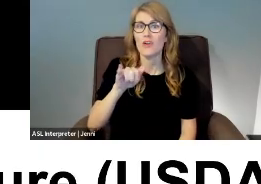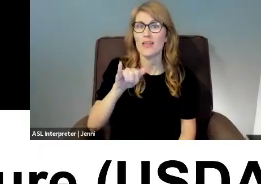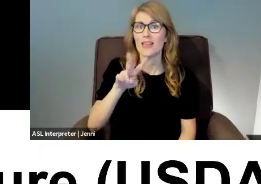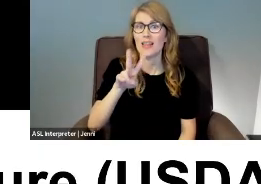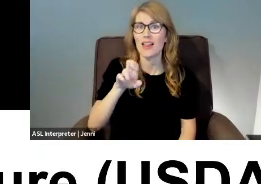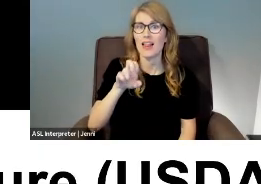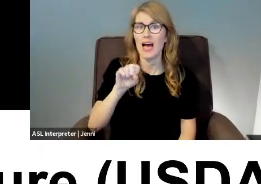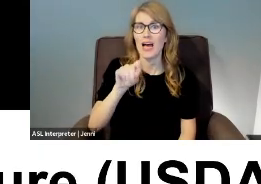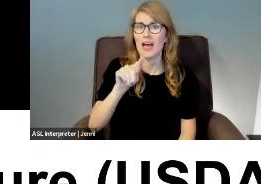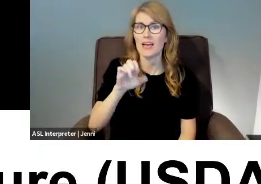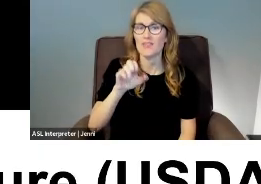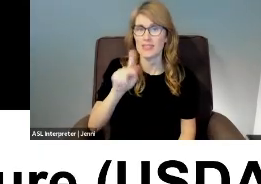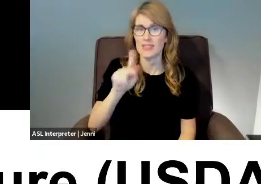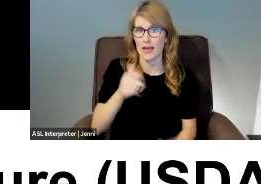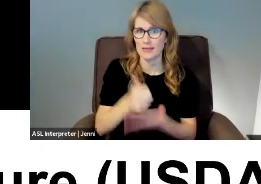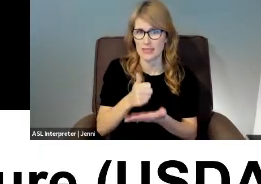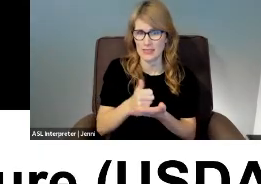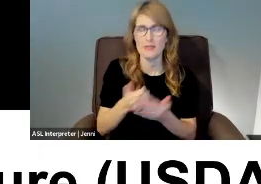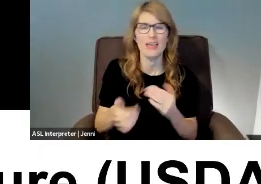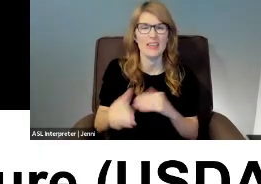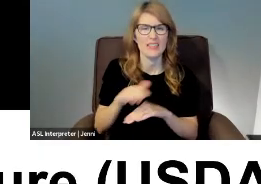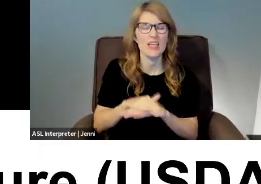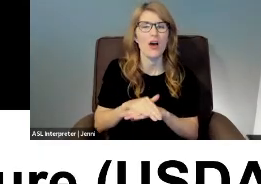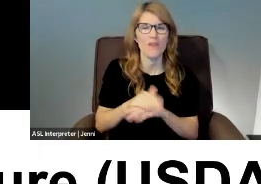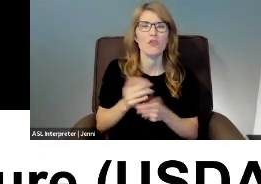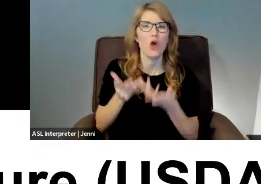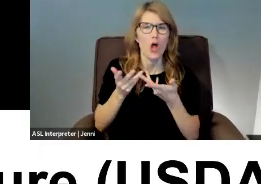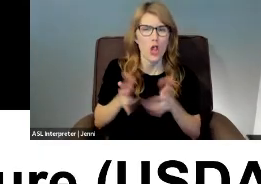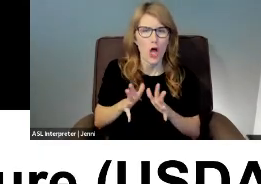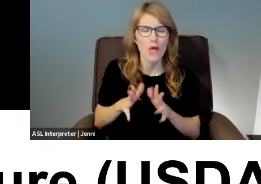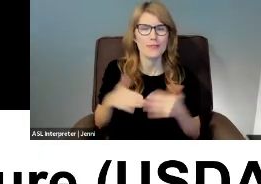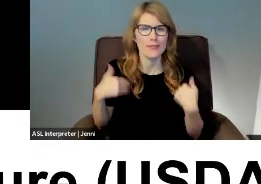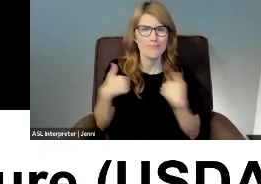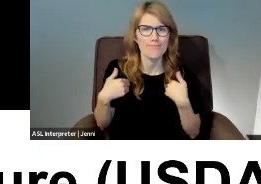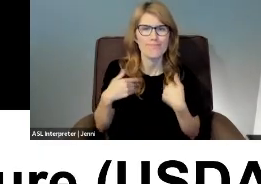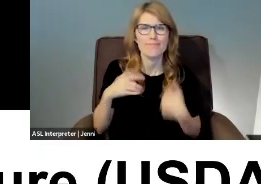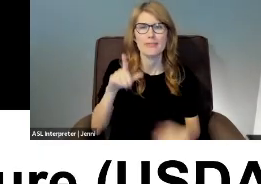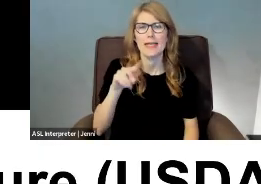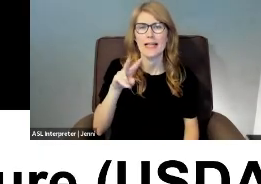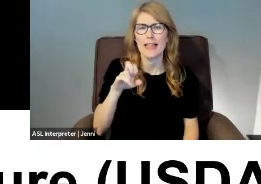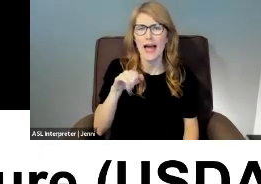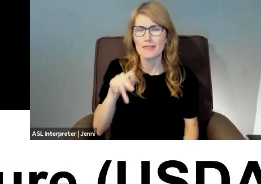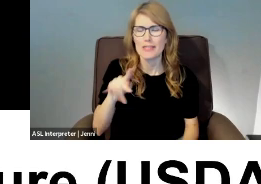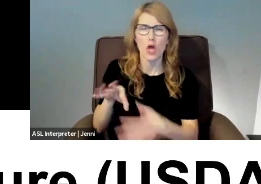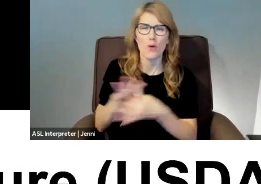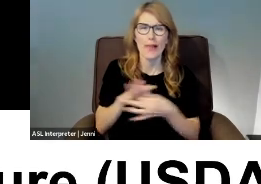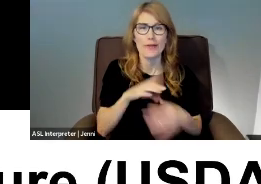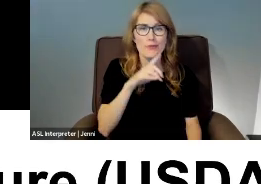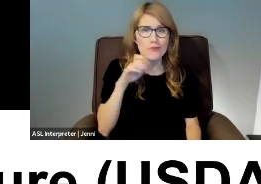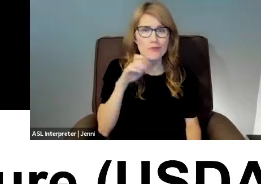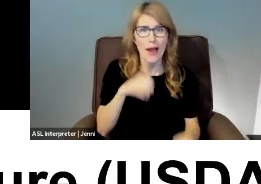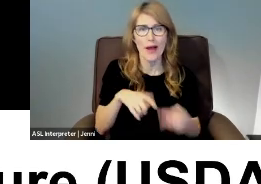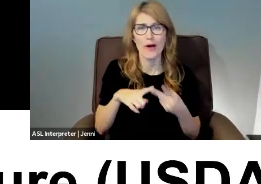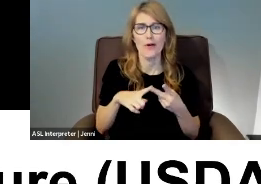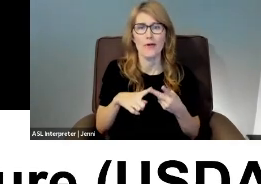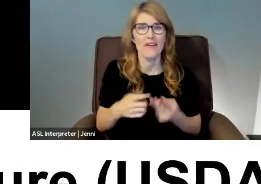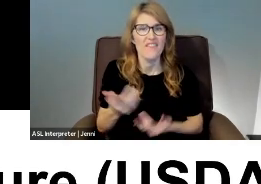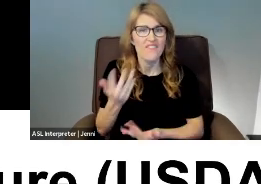cover losses of livestock due to droughts, due to fires, or any other